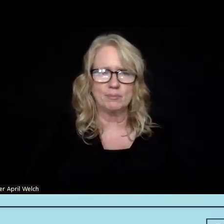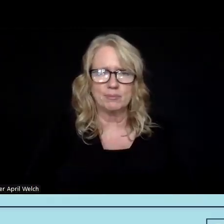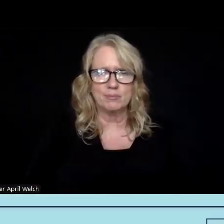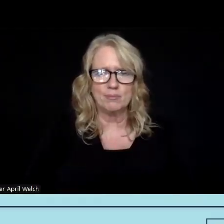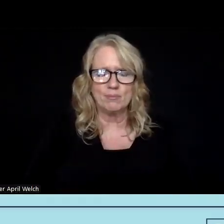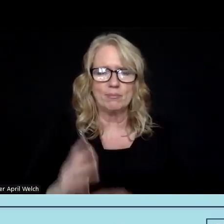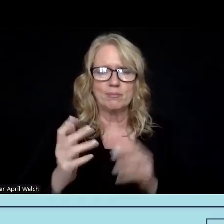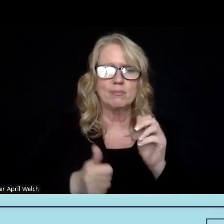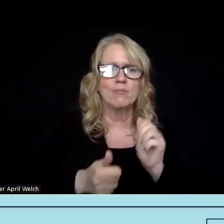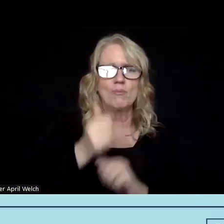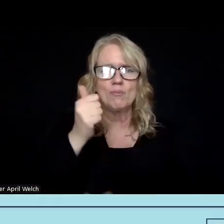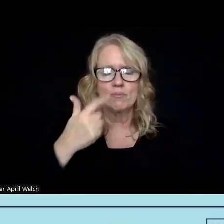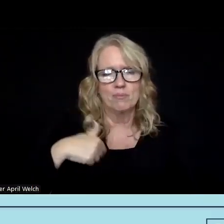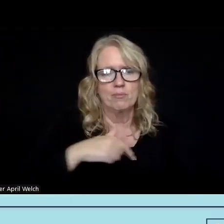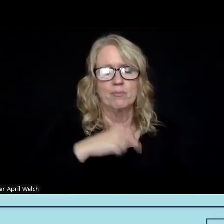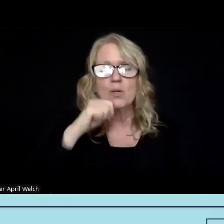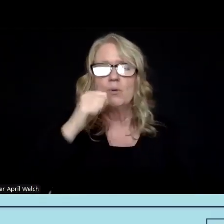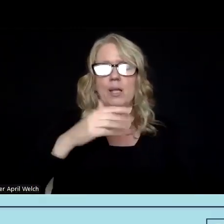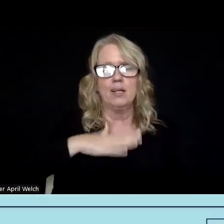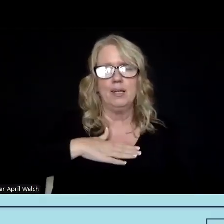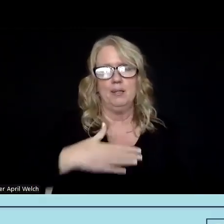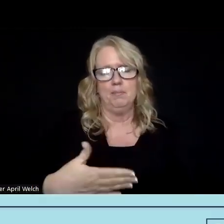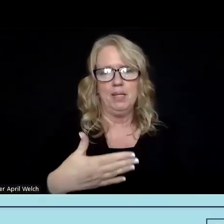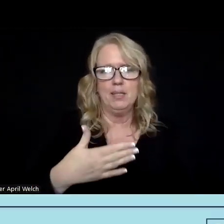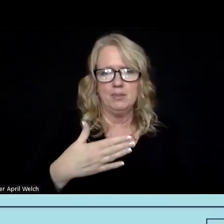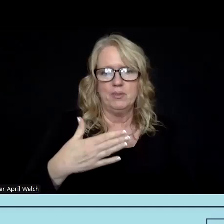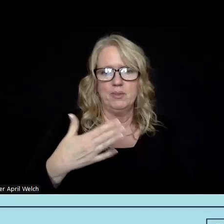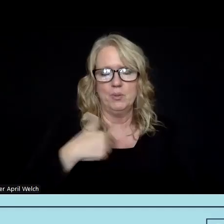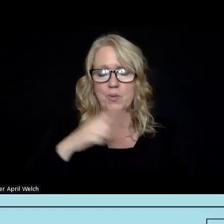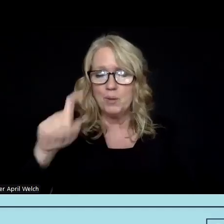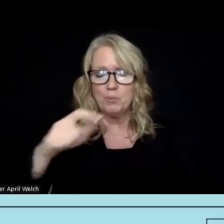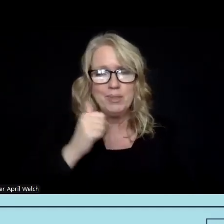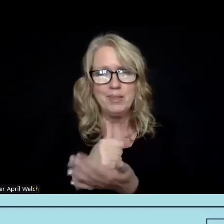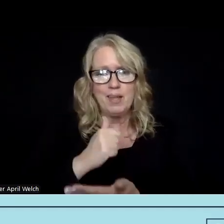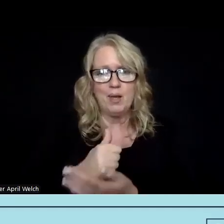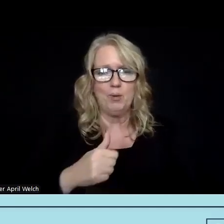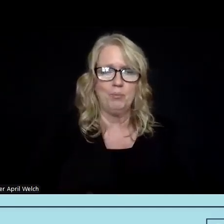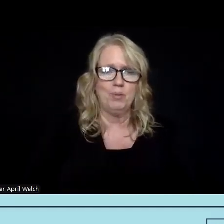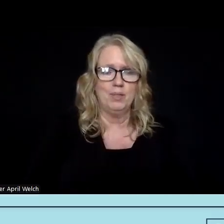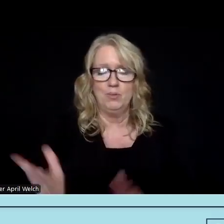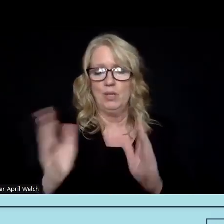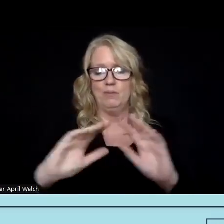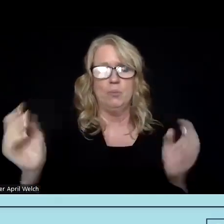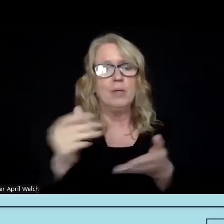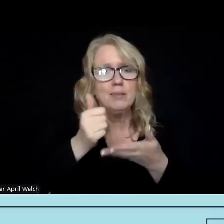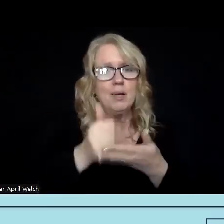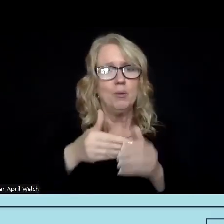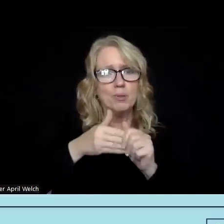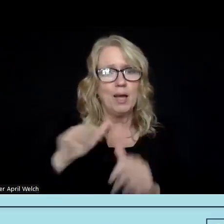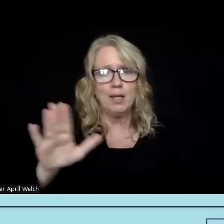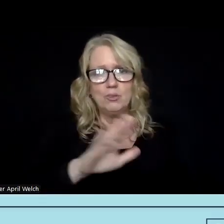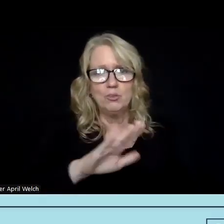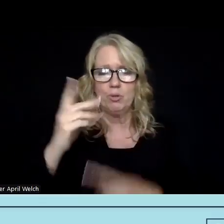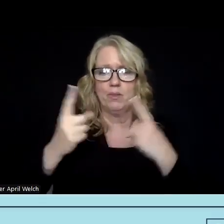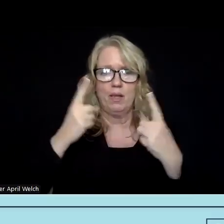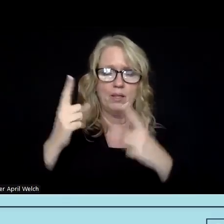Most of us, we're not gonna admit that we need to help. If you don't have someone to kind of help you guide those thoughts, it can